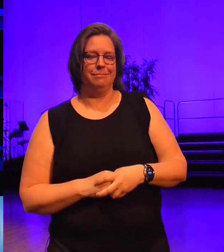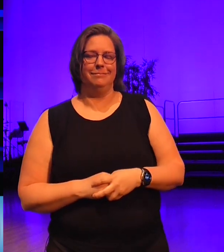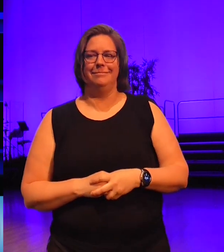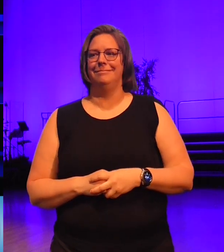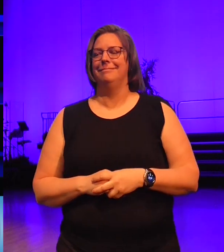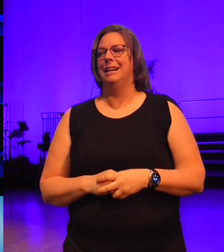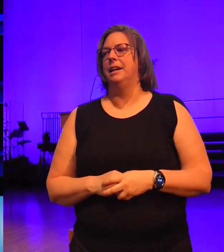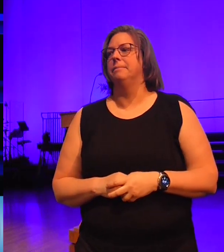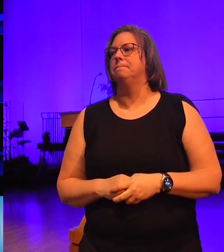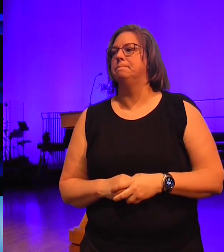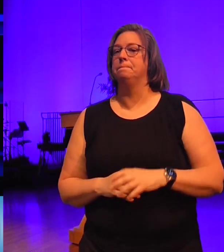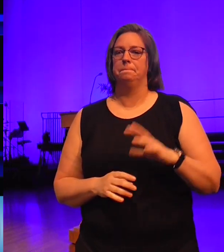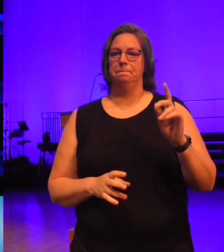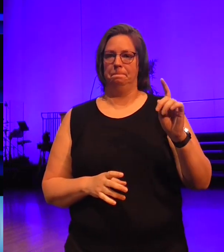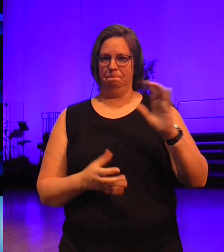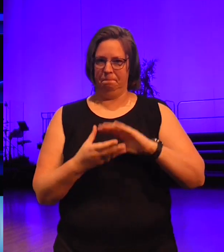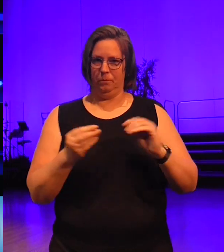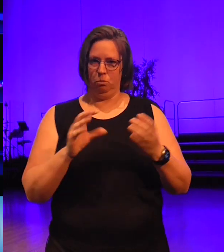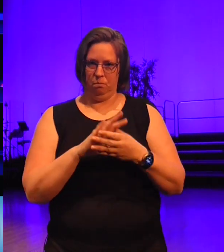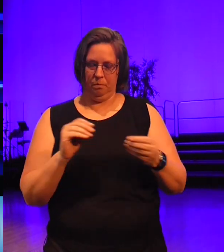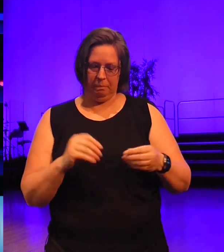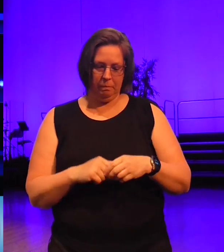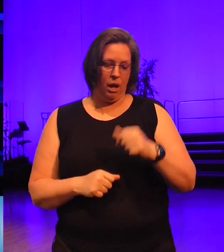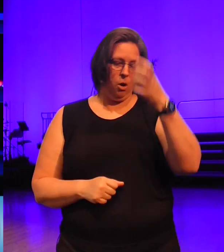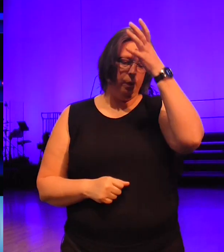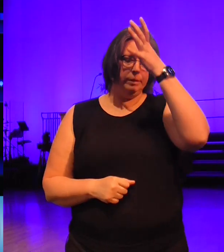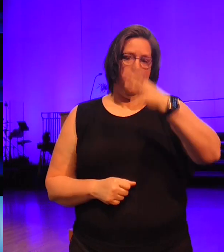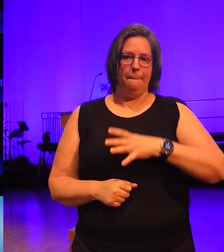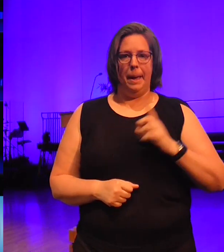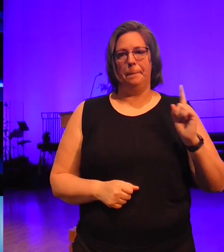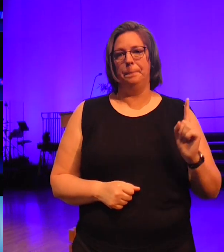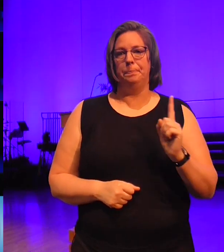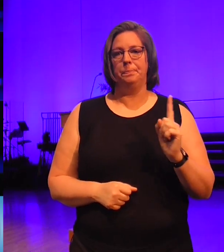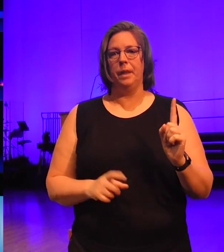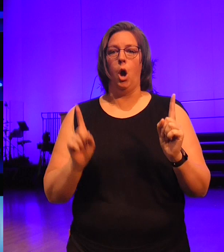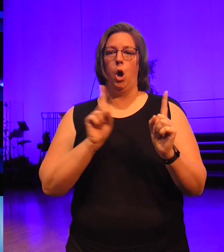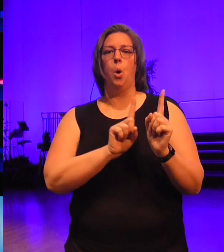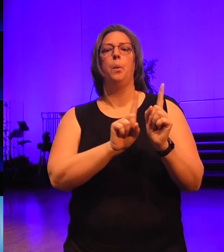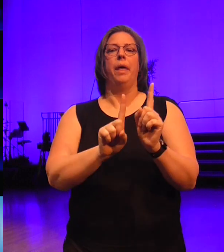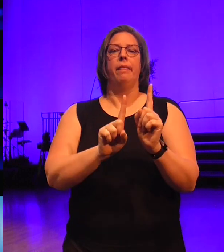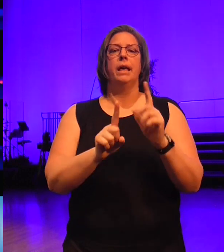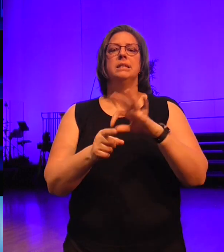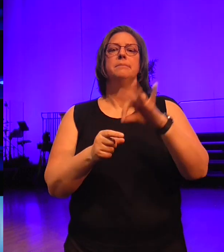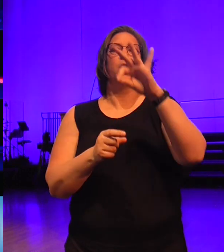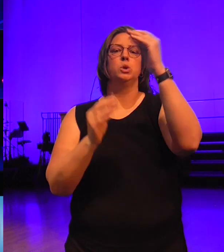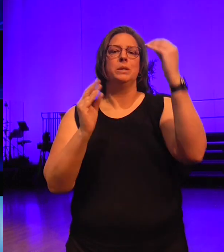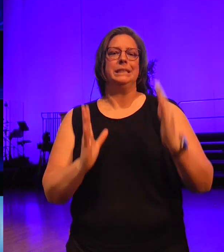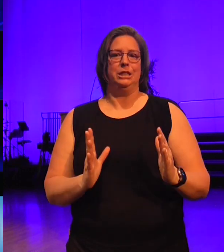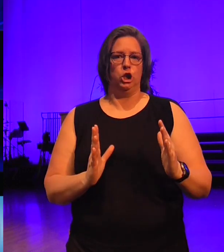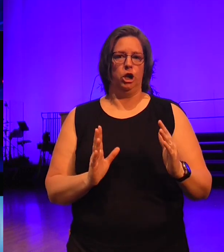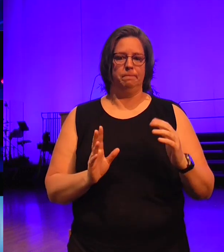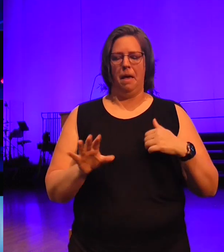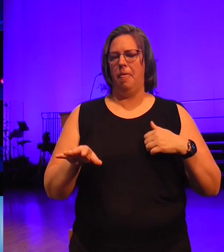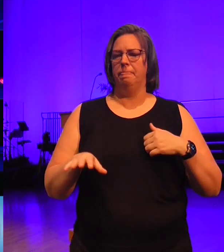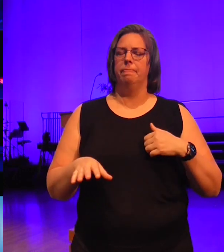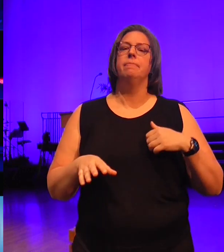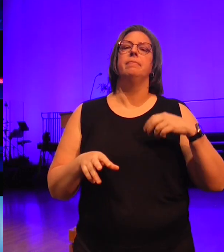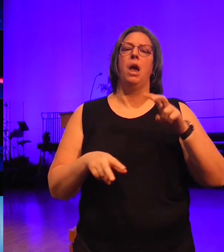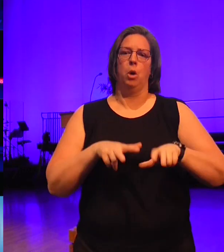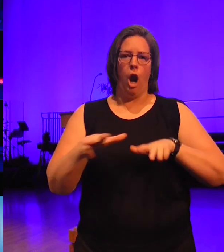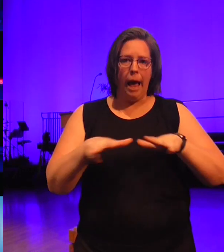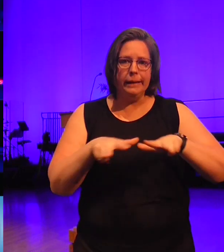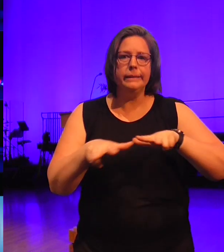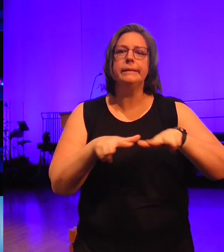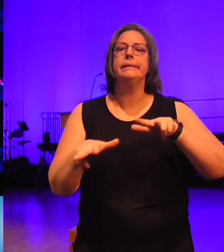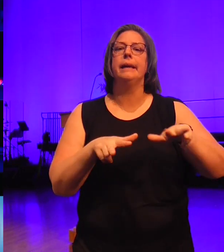There once was a man who was walking with his spiritual teacher. They were on a hike, and the man fell and hurt